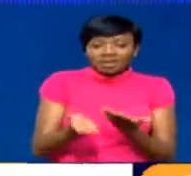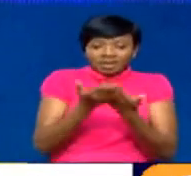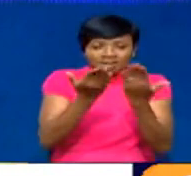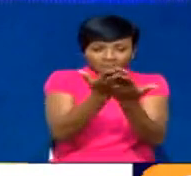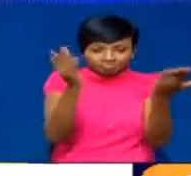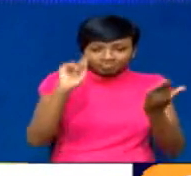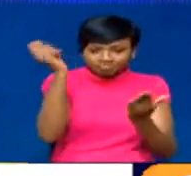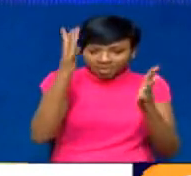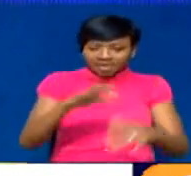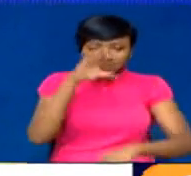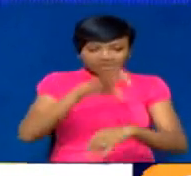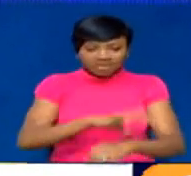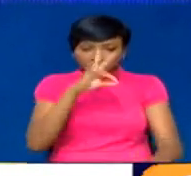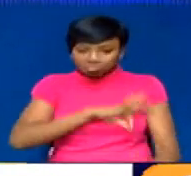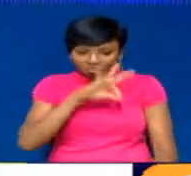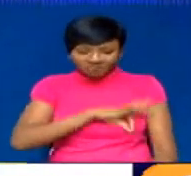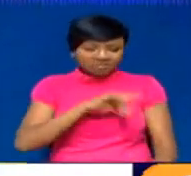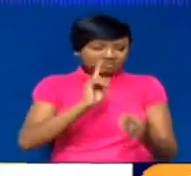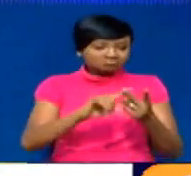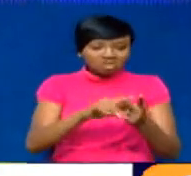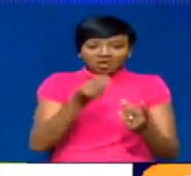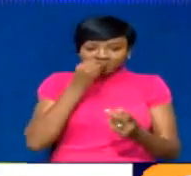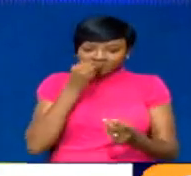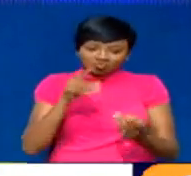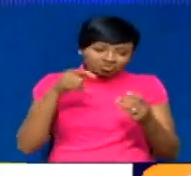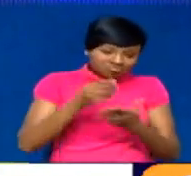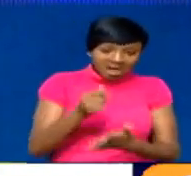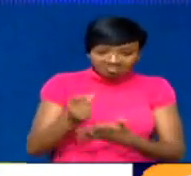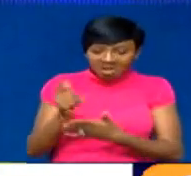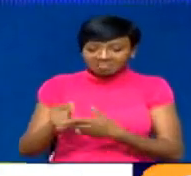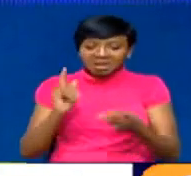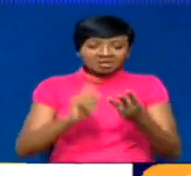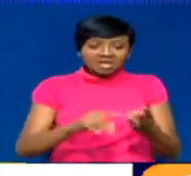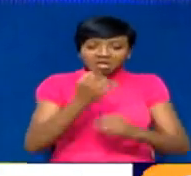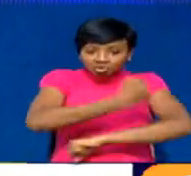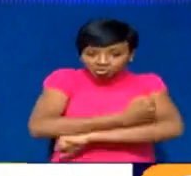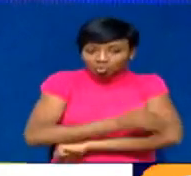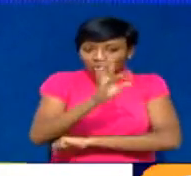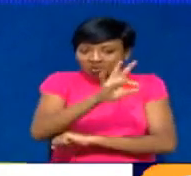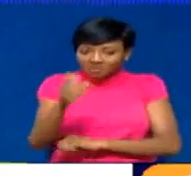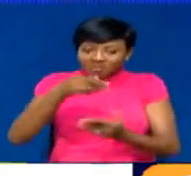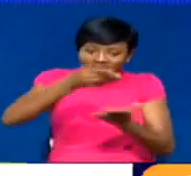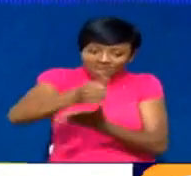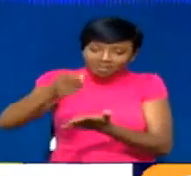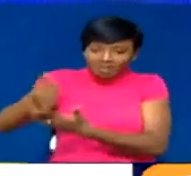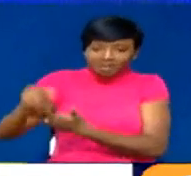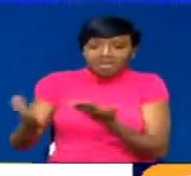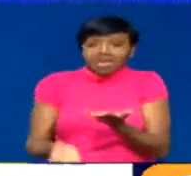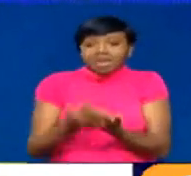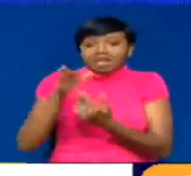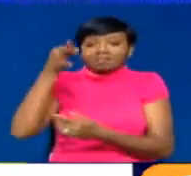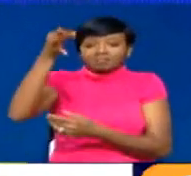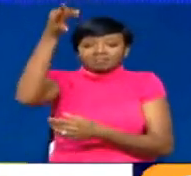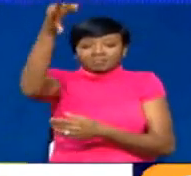meet, put food on the table, pay school fees for their children, and save for the future, the